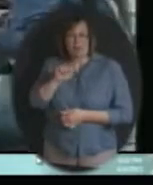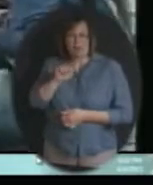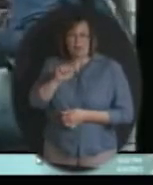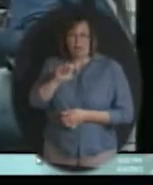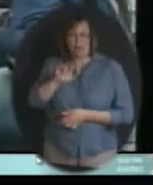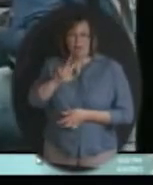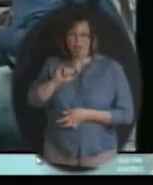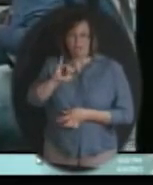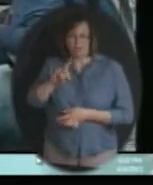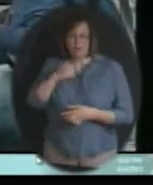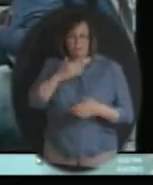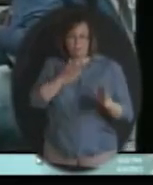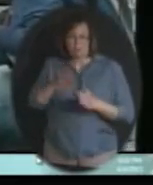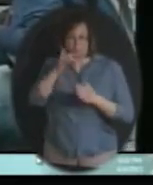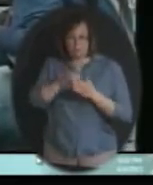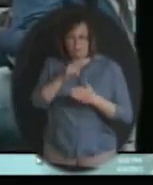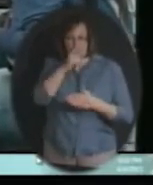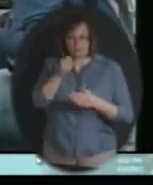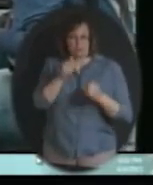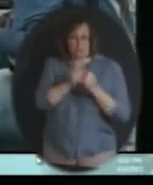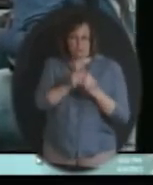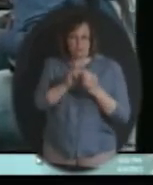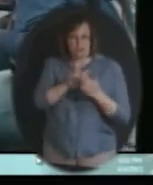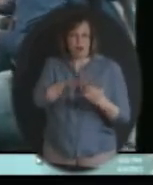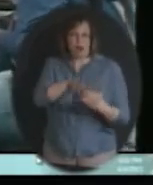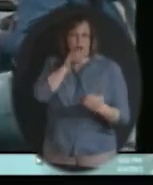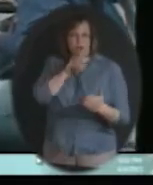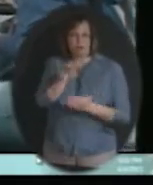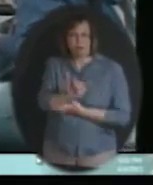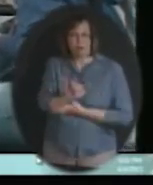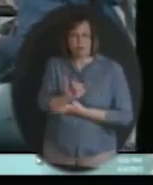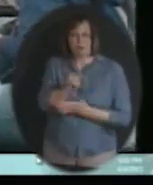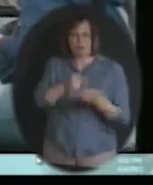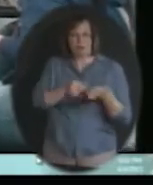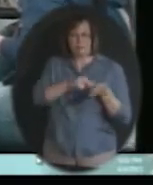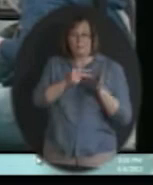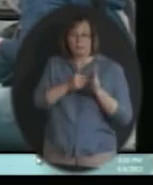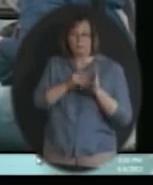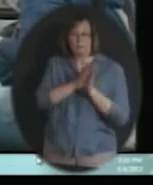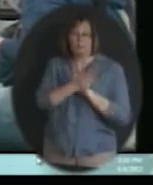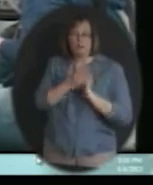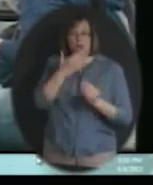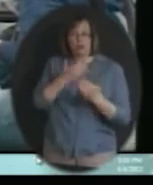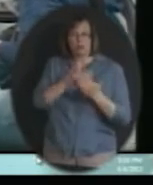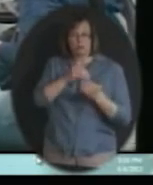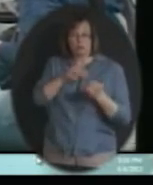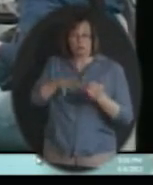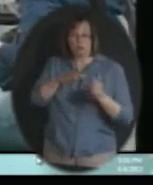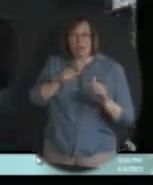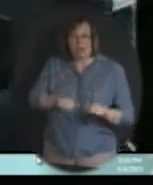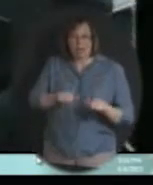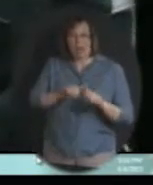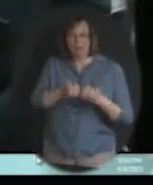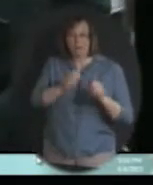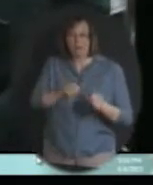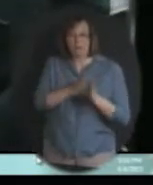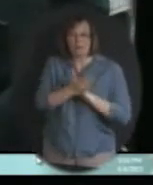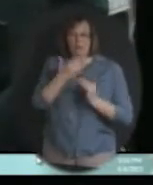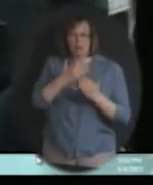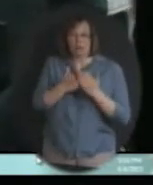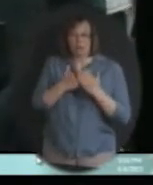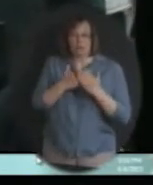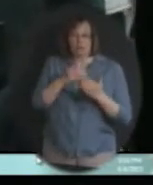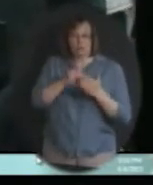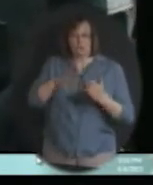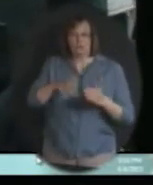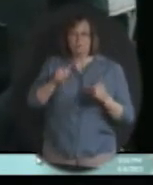for that, because with Avid I really learned like what it means to be a good student and how you could be a good student. Success has taken